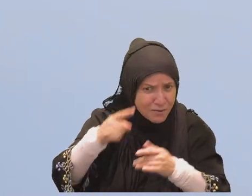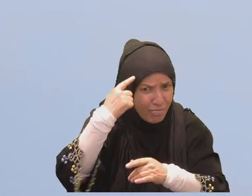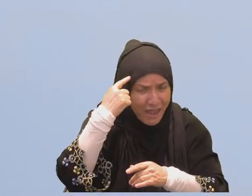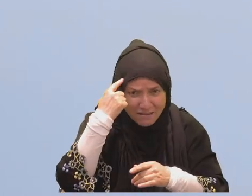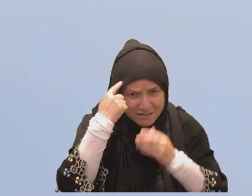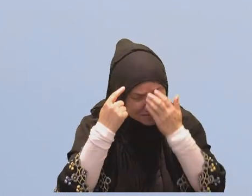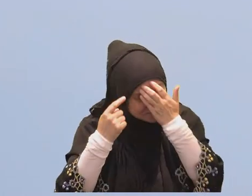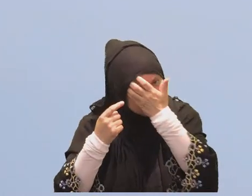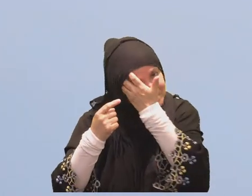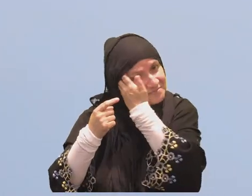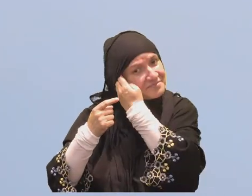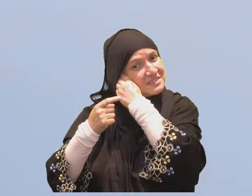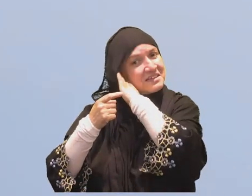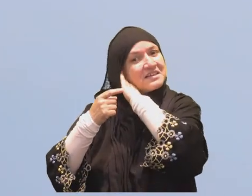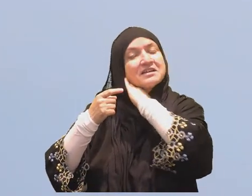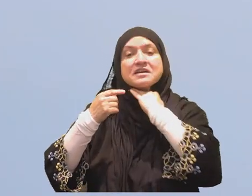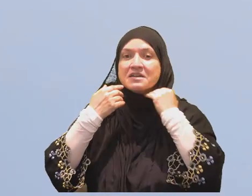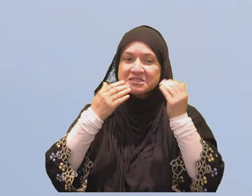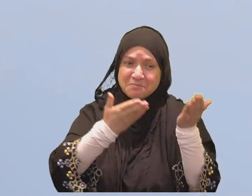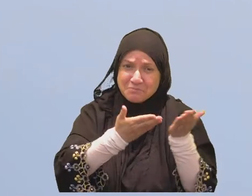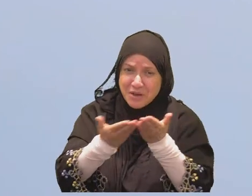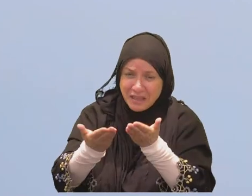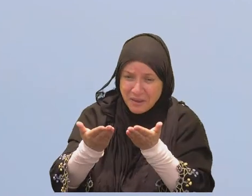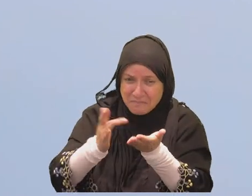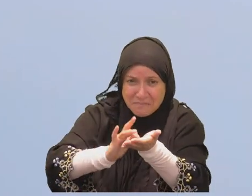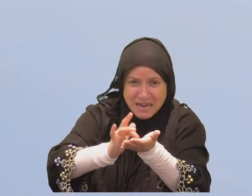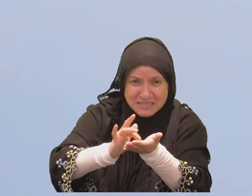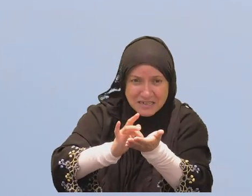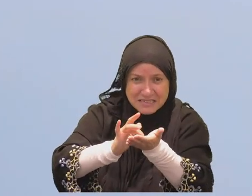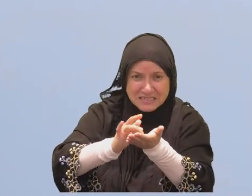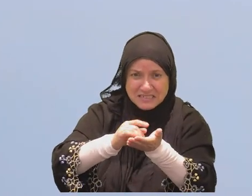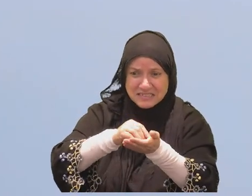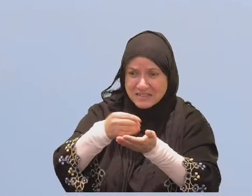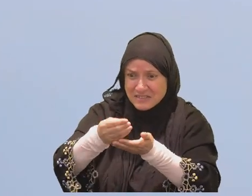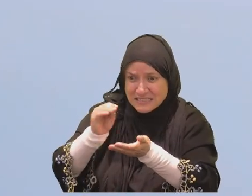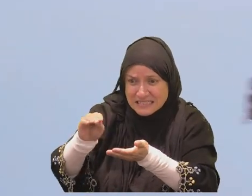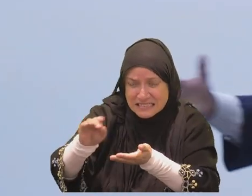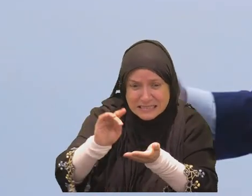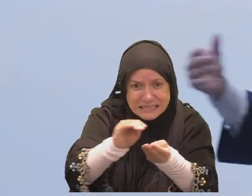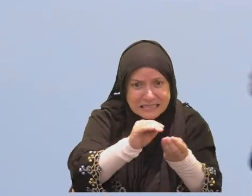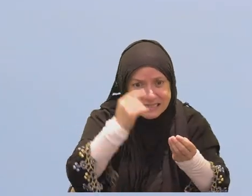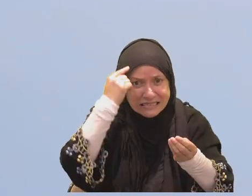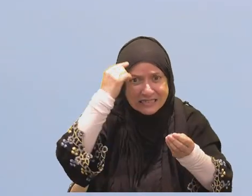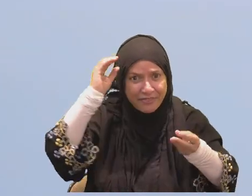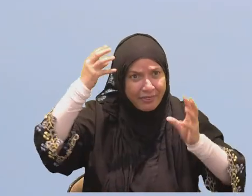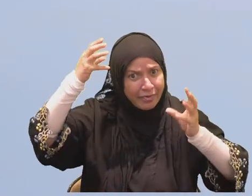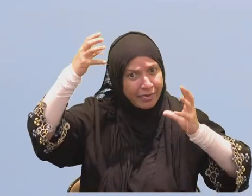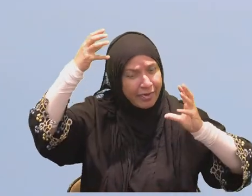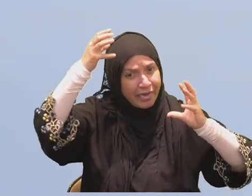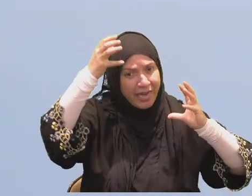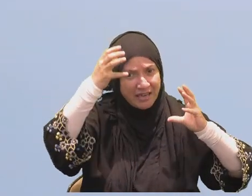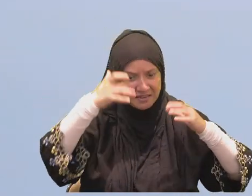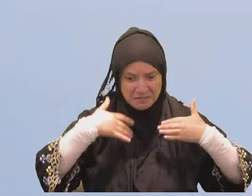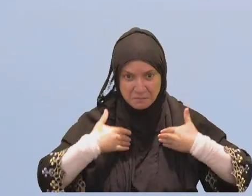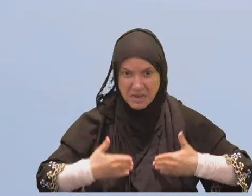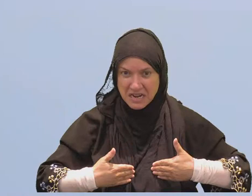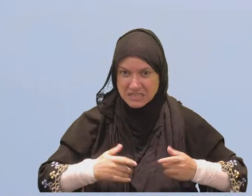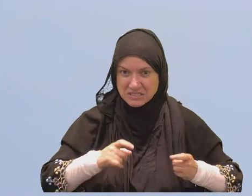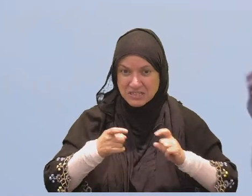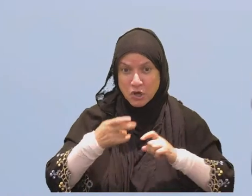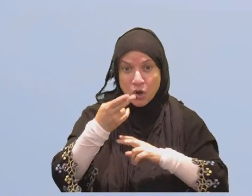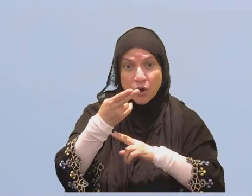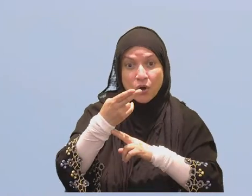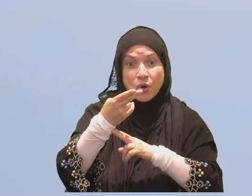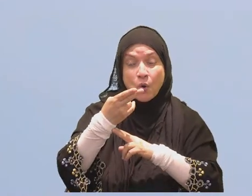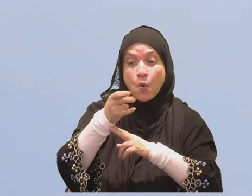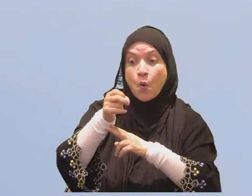100,000, 200,000, $300,000, $400,000 surgeries and lifelong hormone treatment and Adam apple